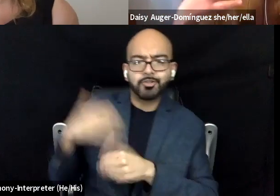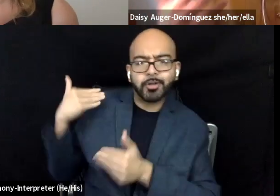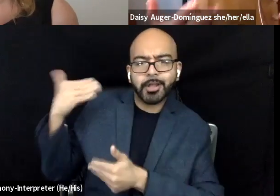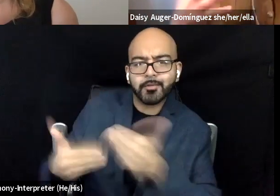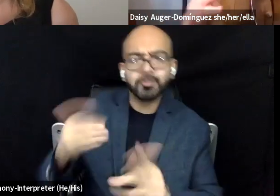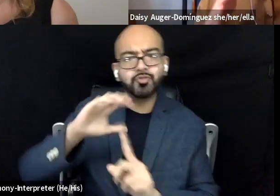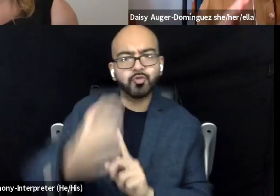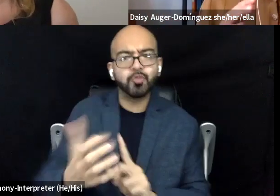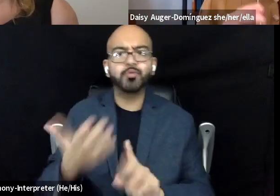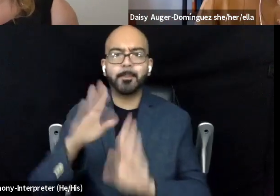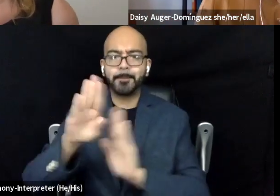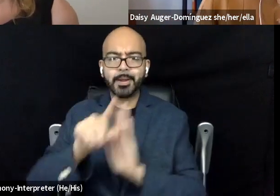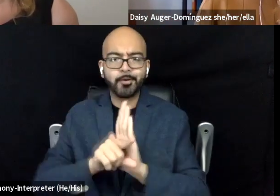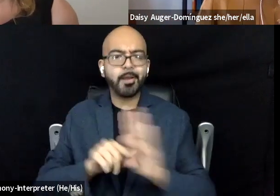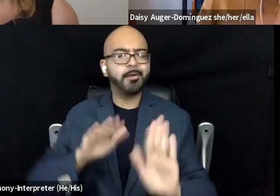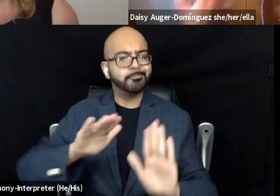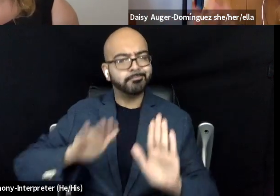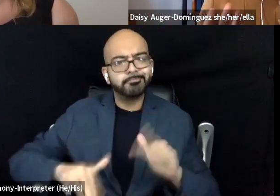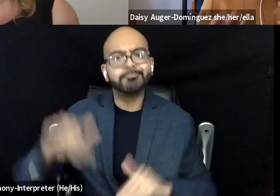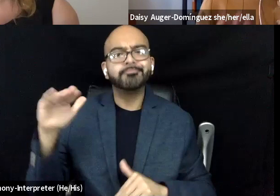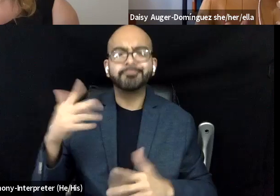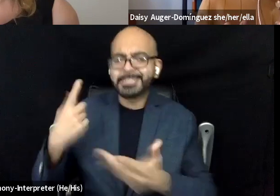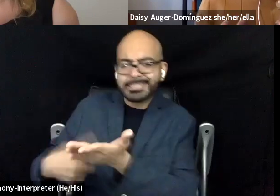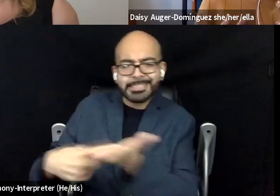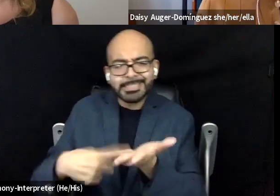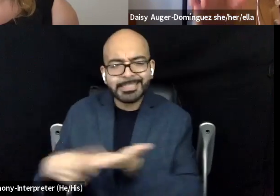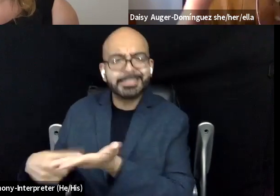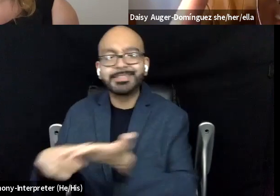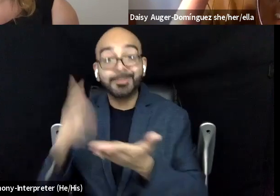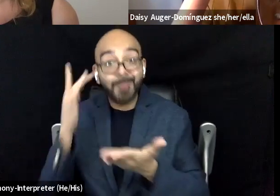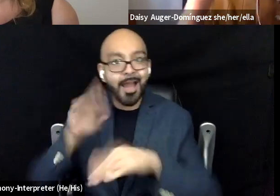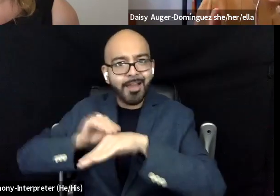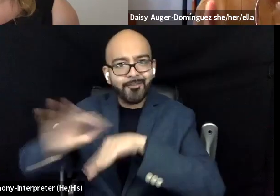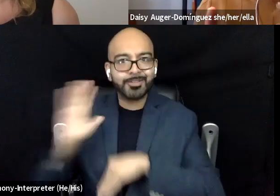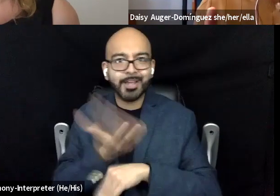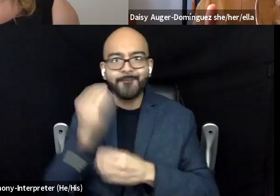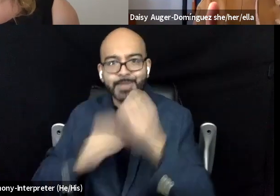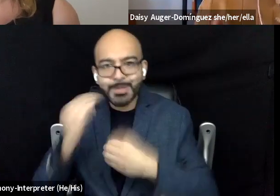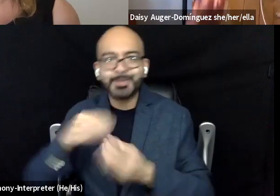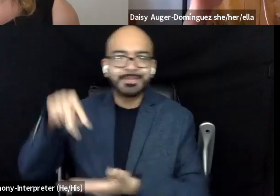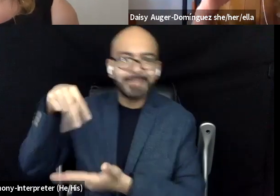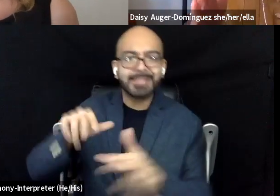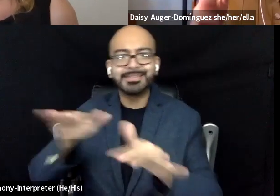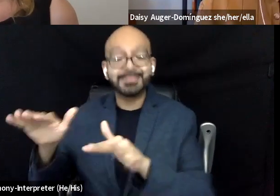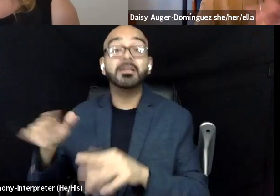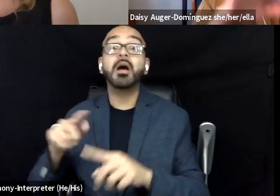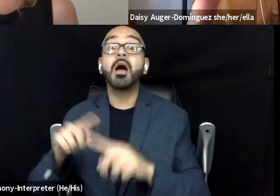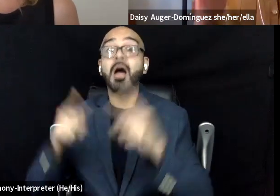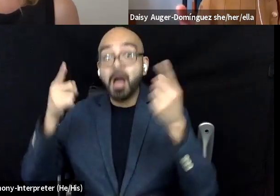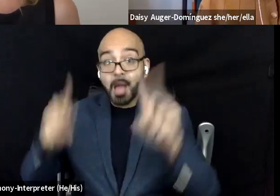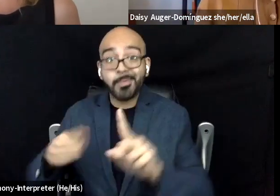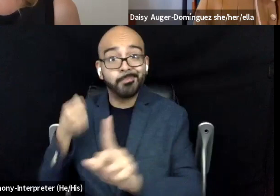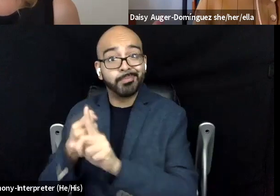ate, how we danced, how we engaged. But then all of a sudden I moved to the US and I became Hispanic. And that was